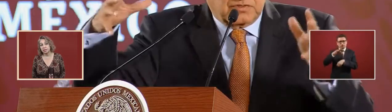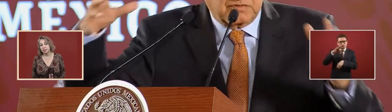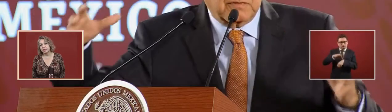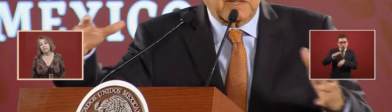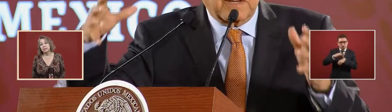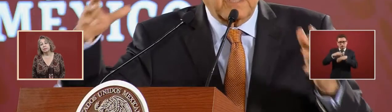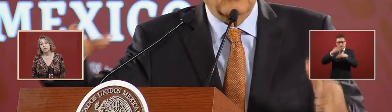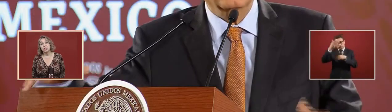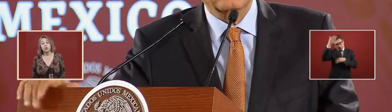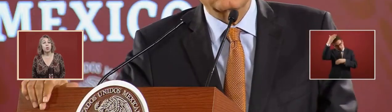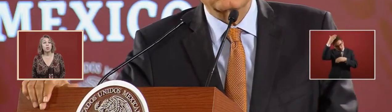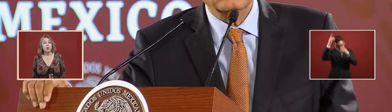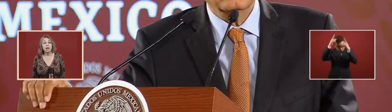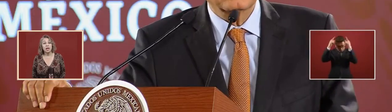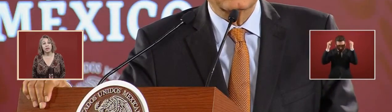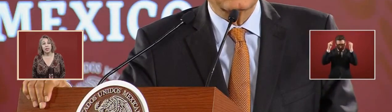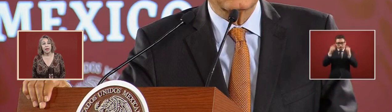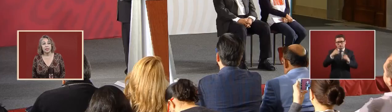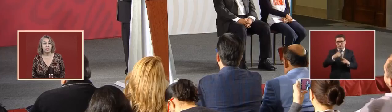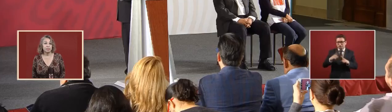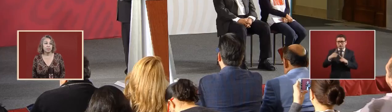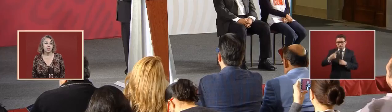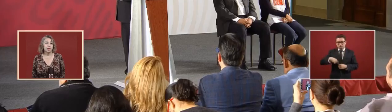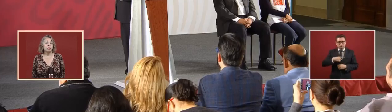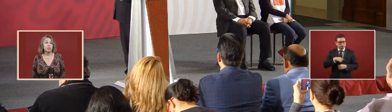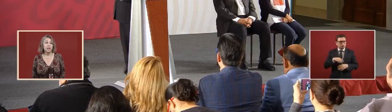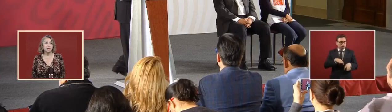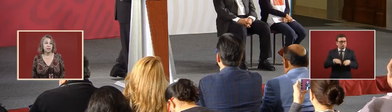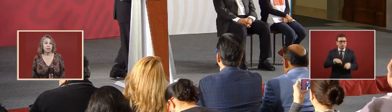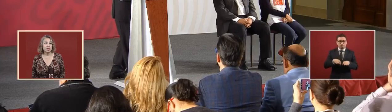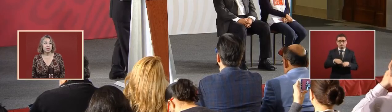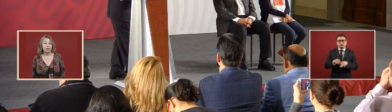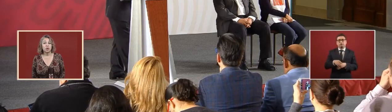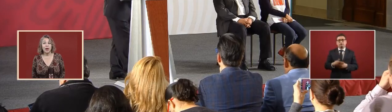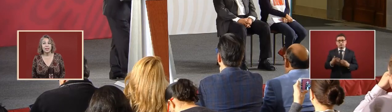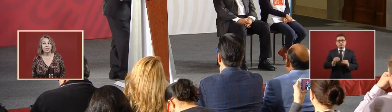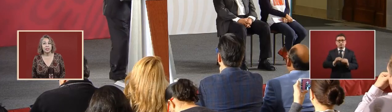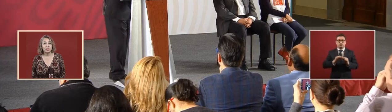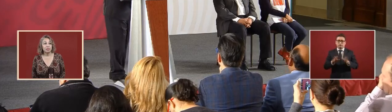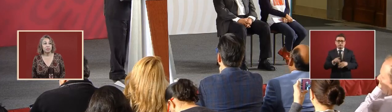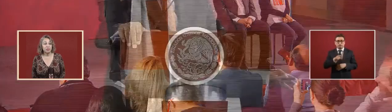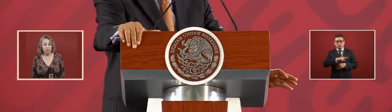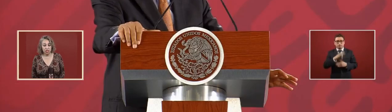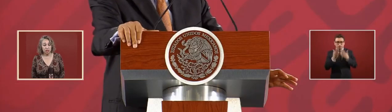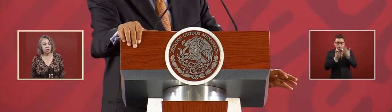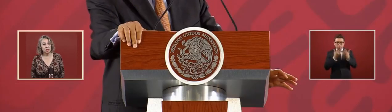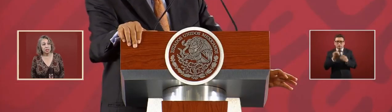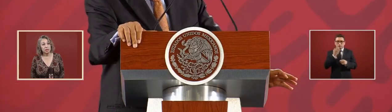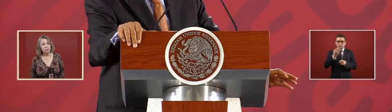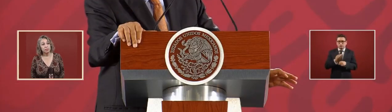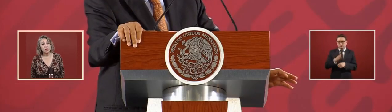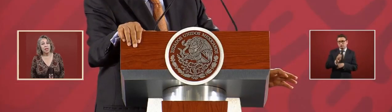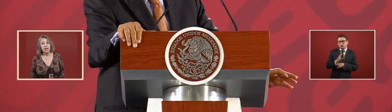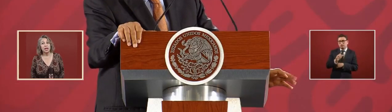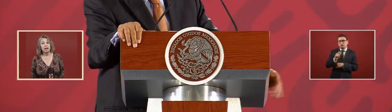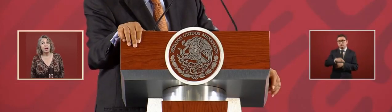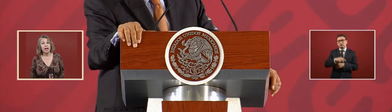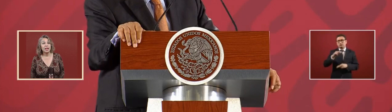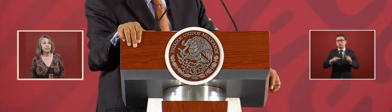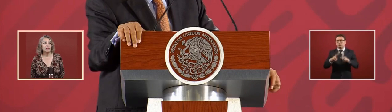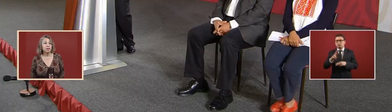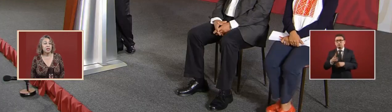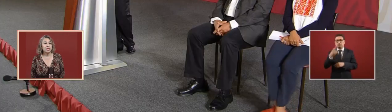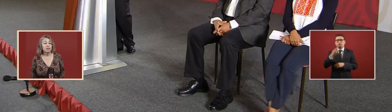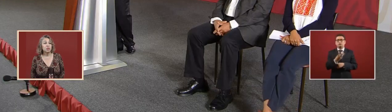nurses. Entonces, estamos trabajando en so eso. We're working on that. Nada más becas but para grants estudiantes for the students de nivel superior, in este